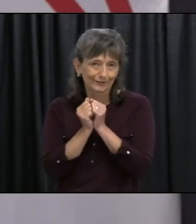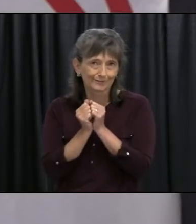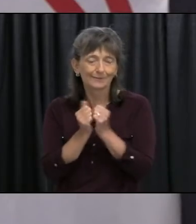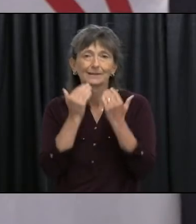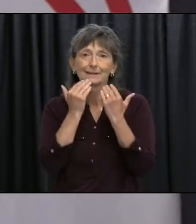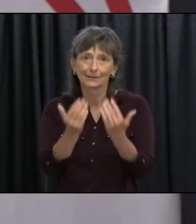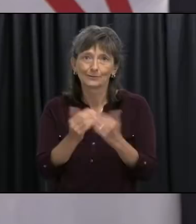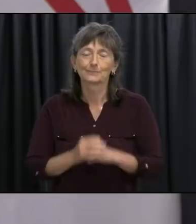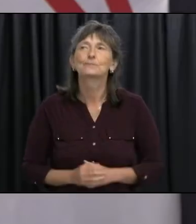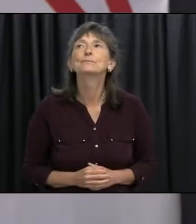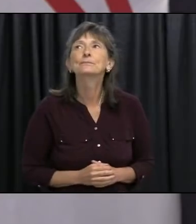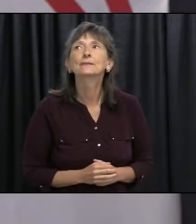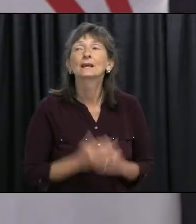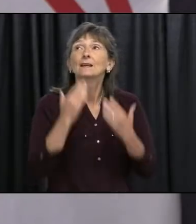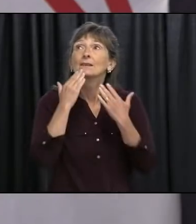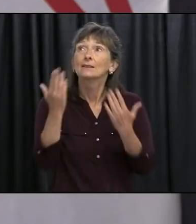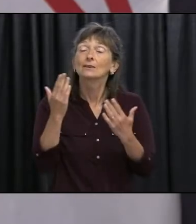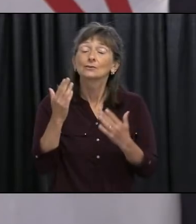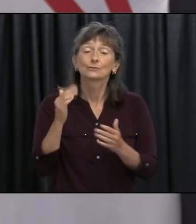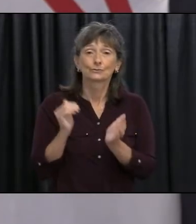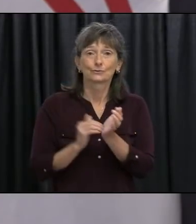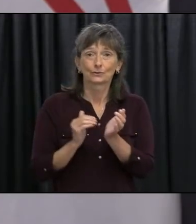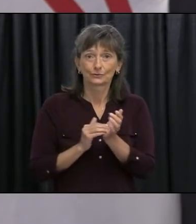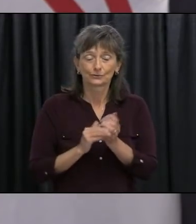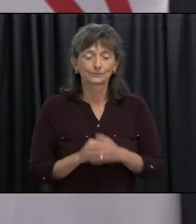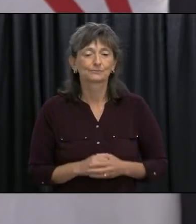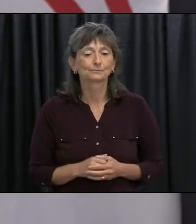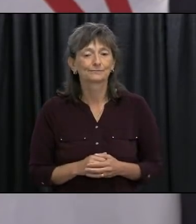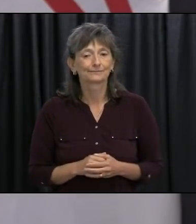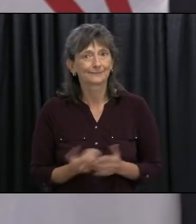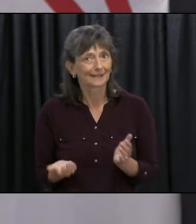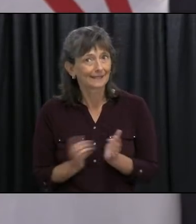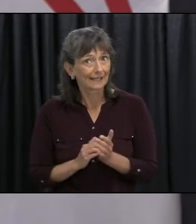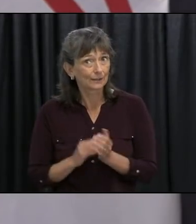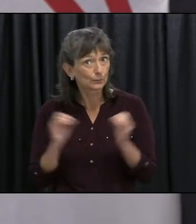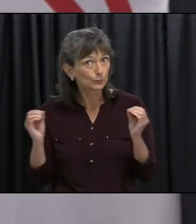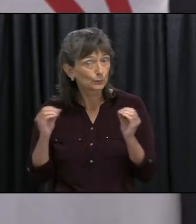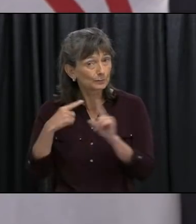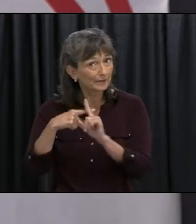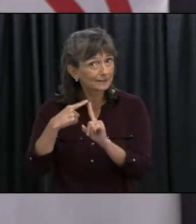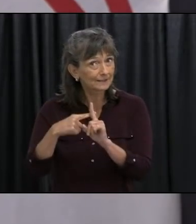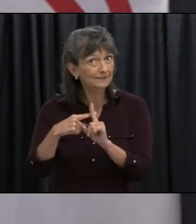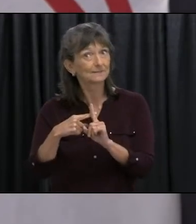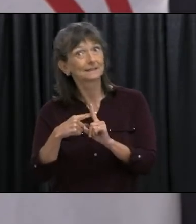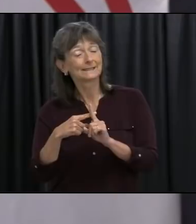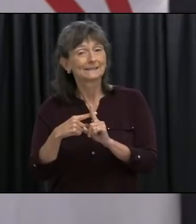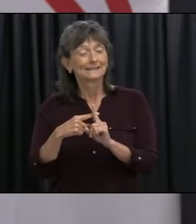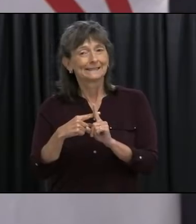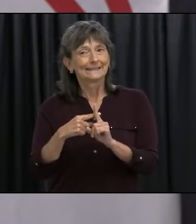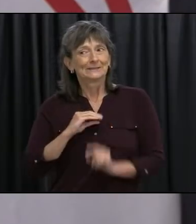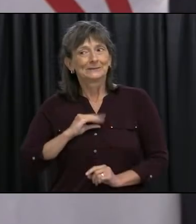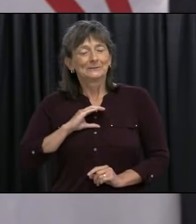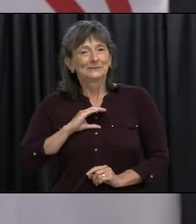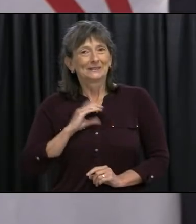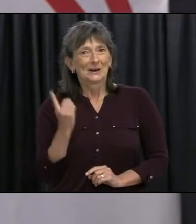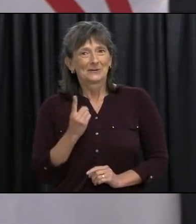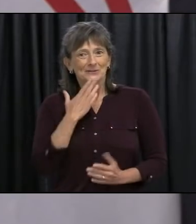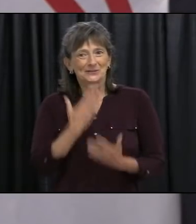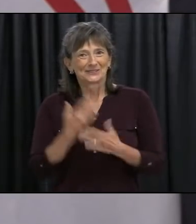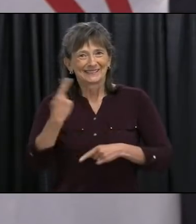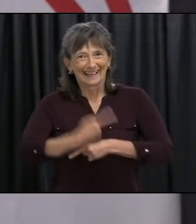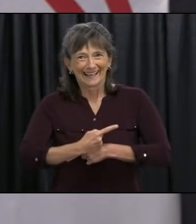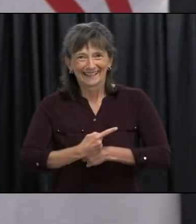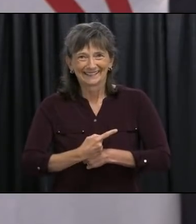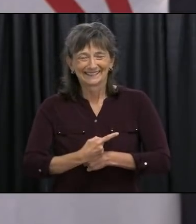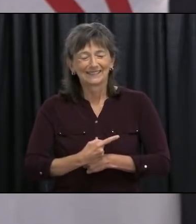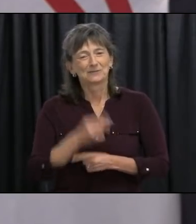Thank you, Dr. Fitzgerald. So again, no new active cases. It's always a pleasant day when we can sit at this